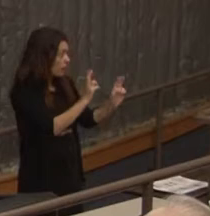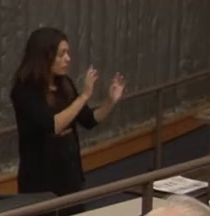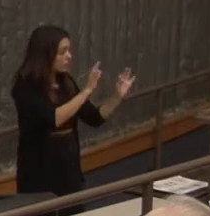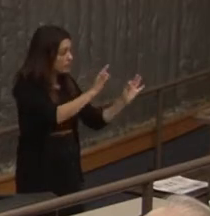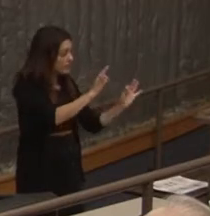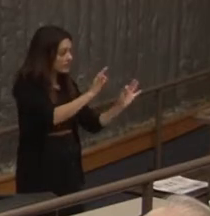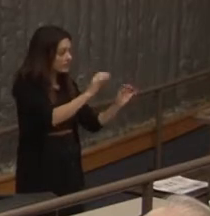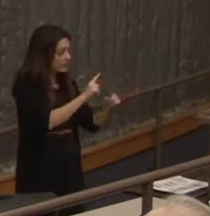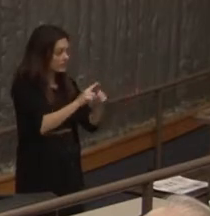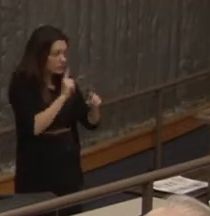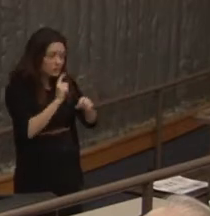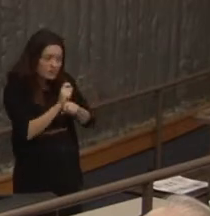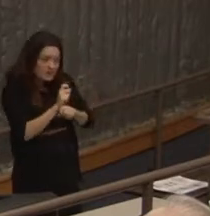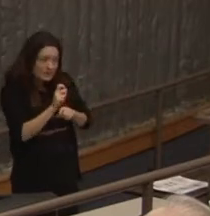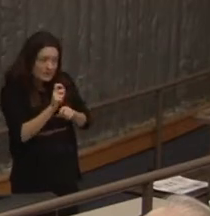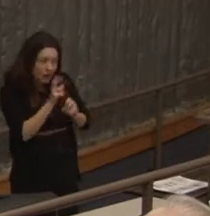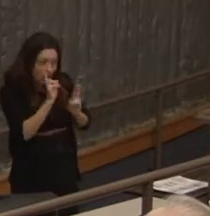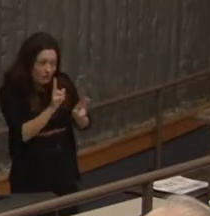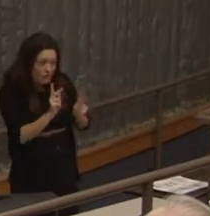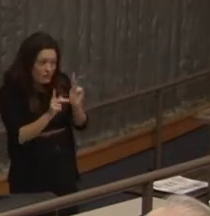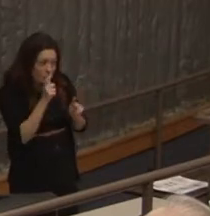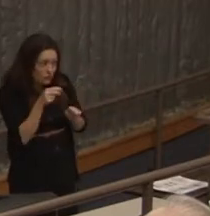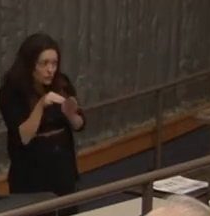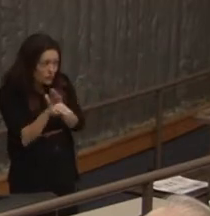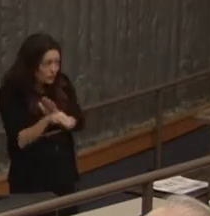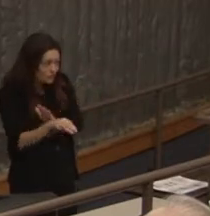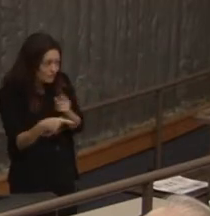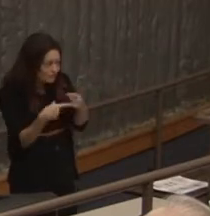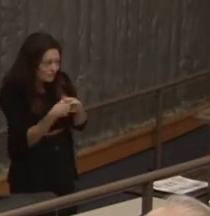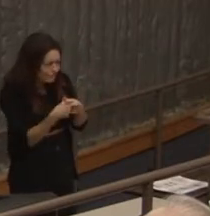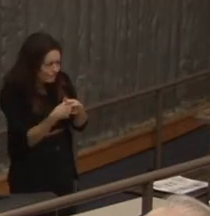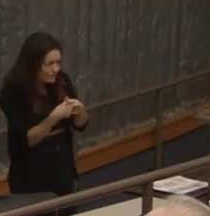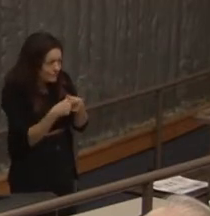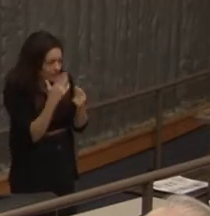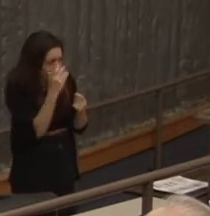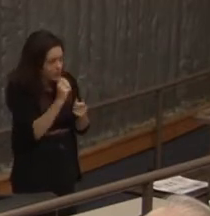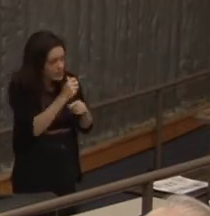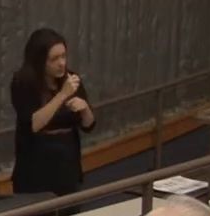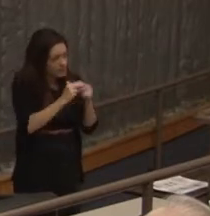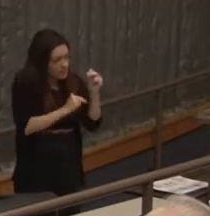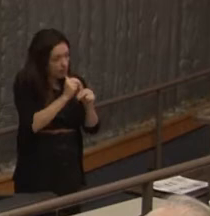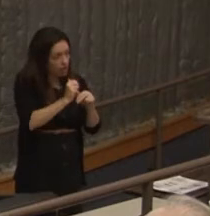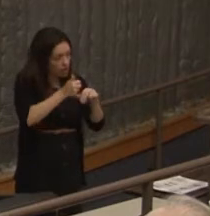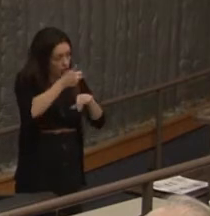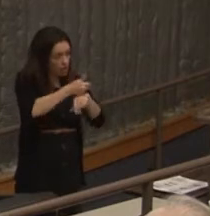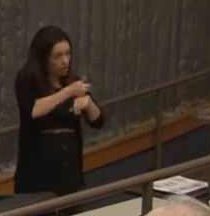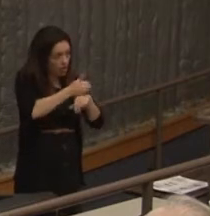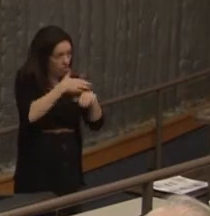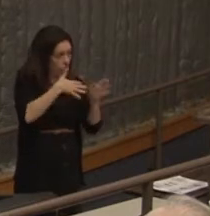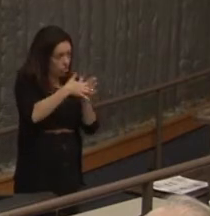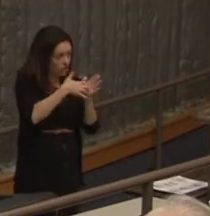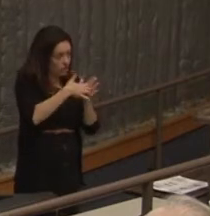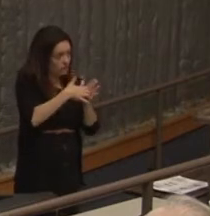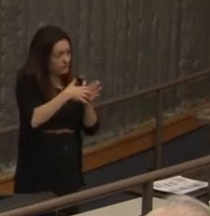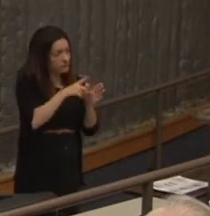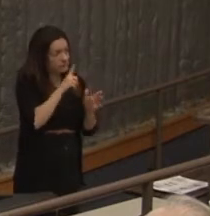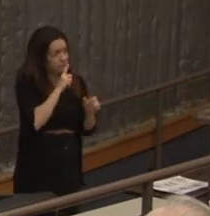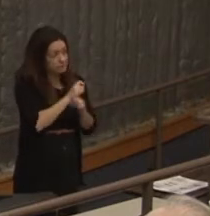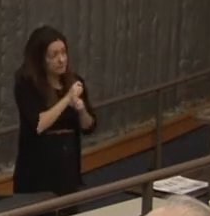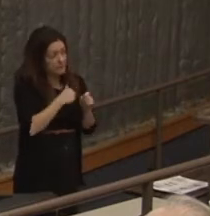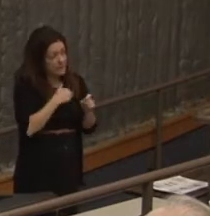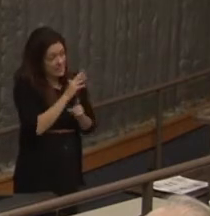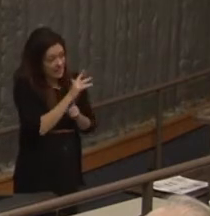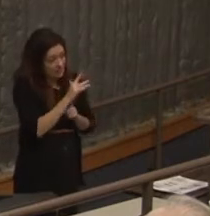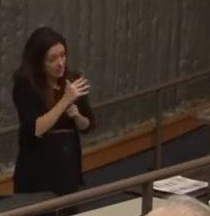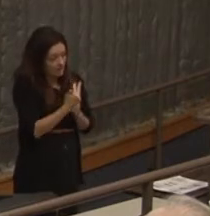of metal brace there to keep it from toppling over. And there's actually a candle down here. And there's even a flame